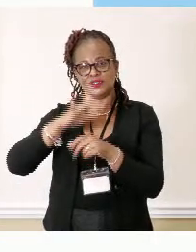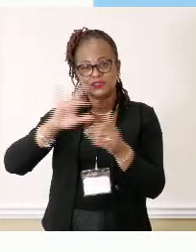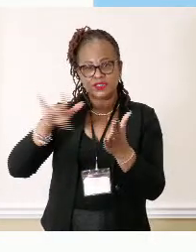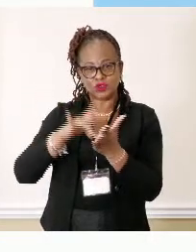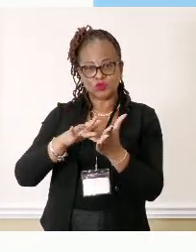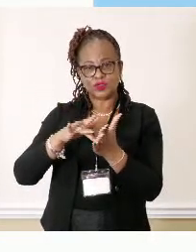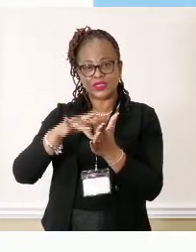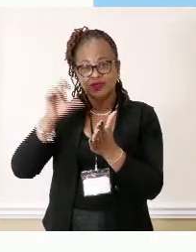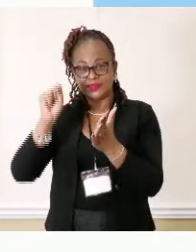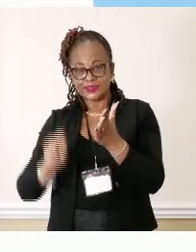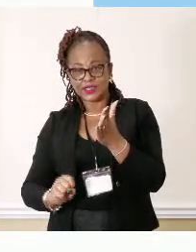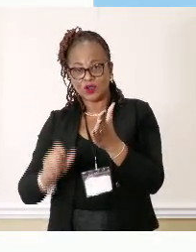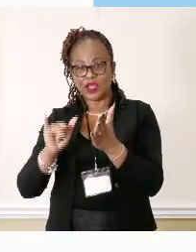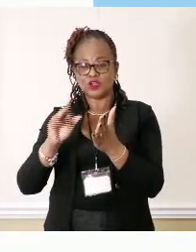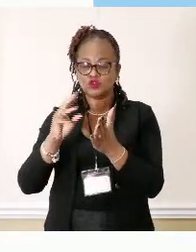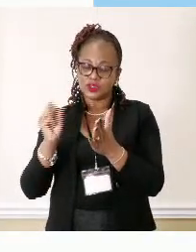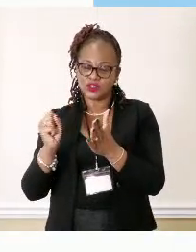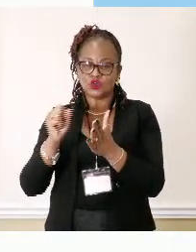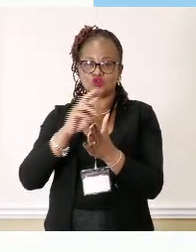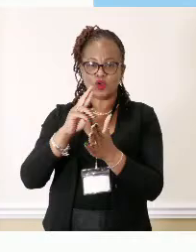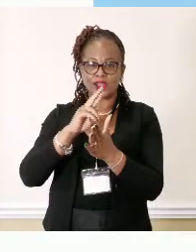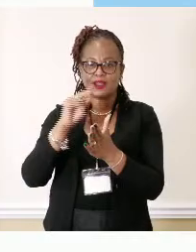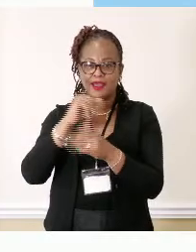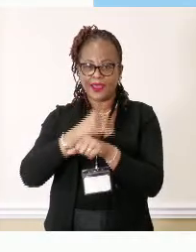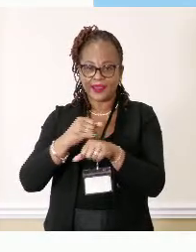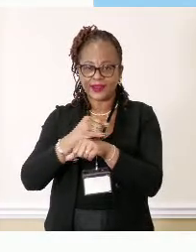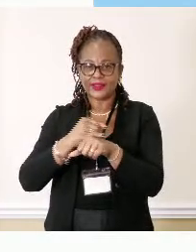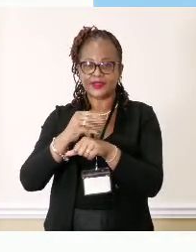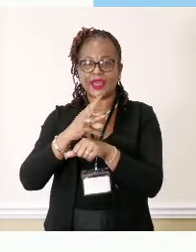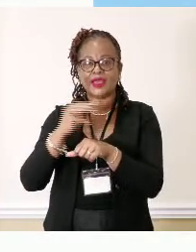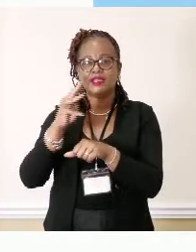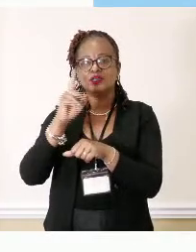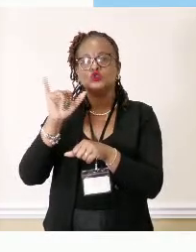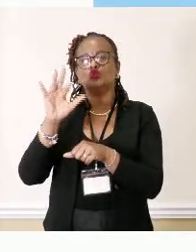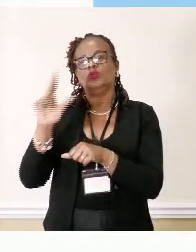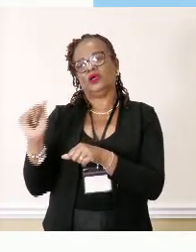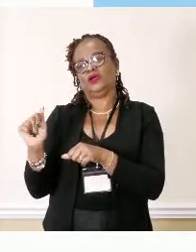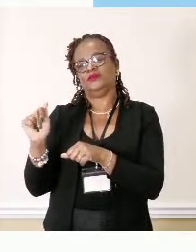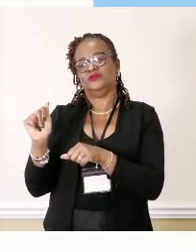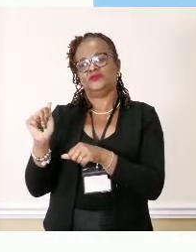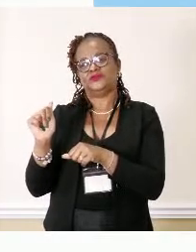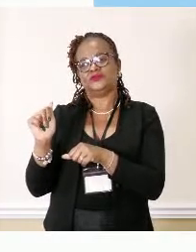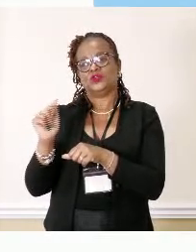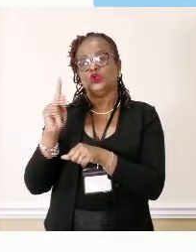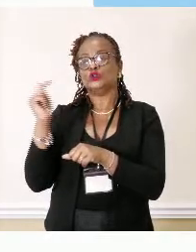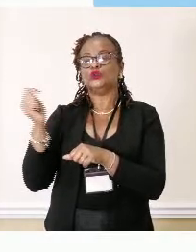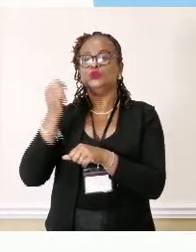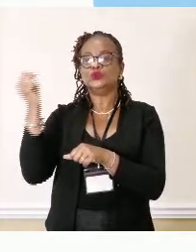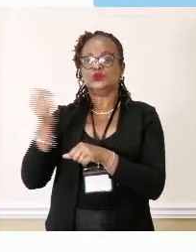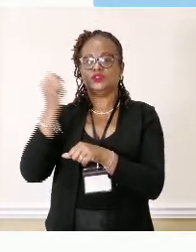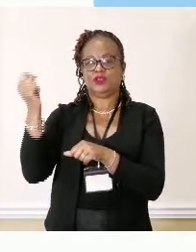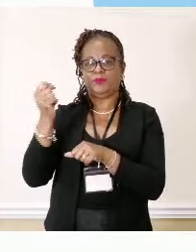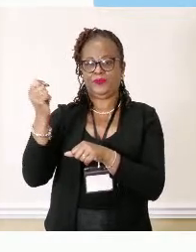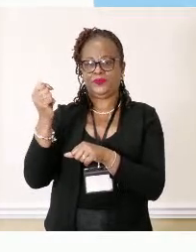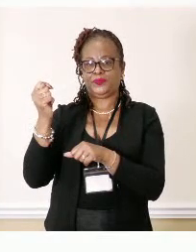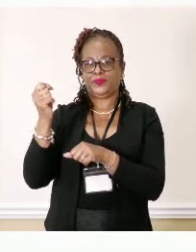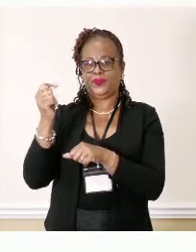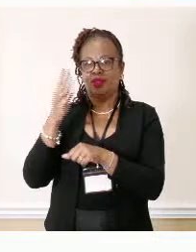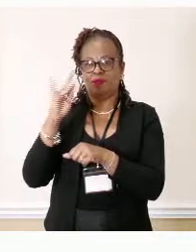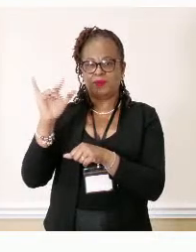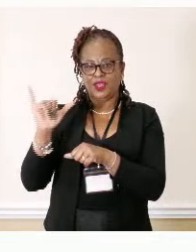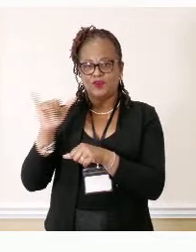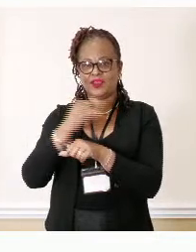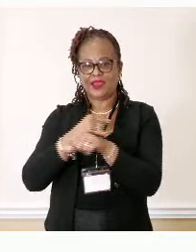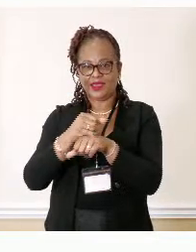South Andros, Ragged Island, and mainland Exuma. On Tuesday, the Berry